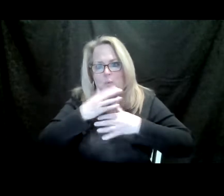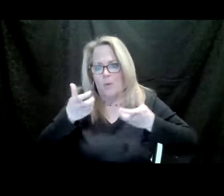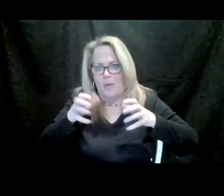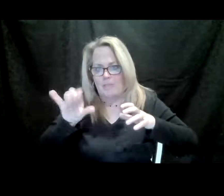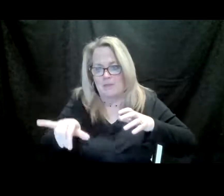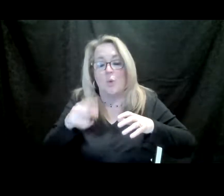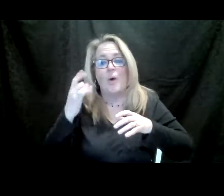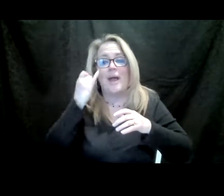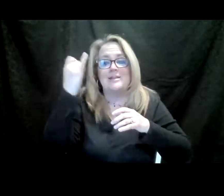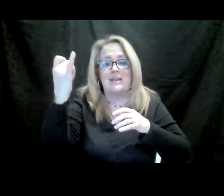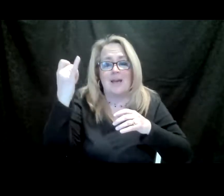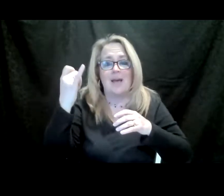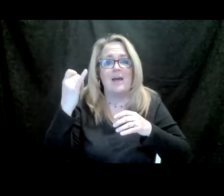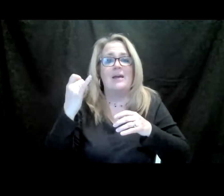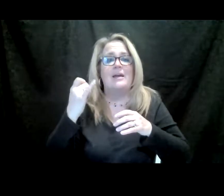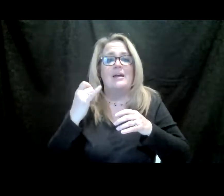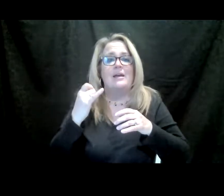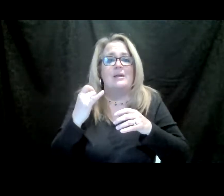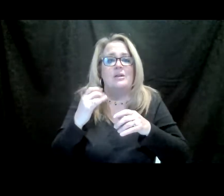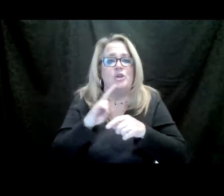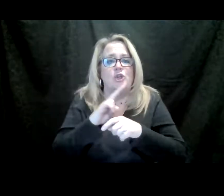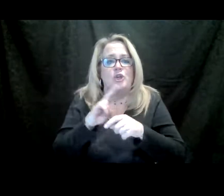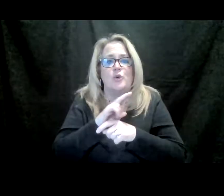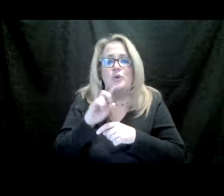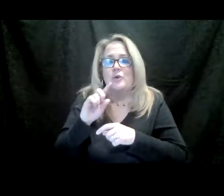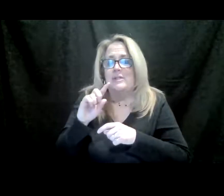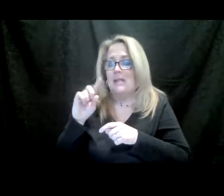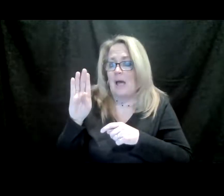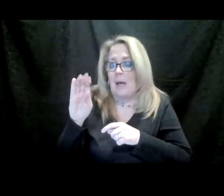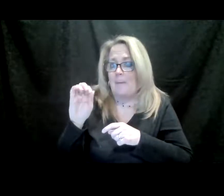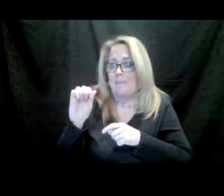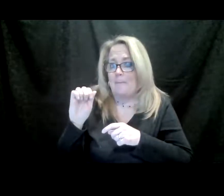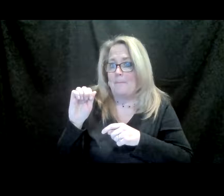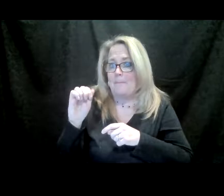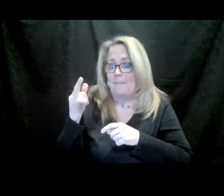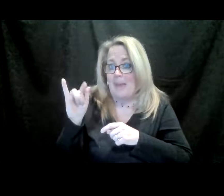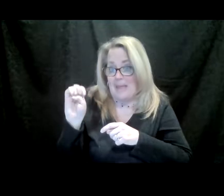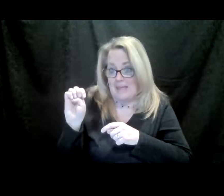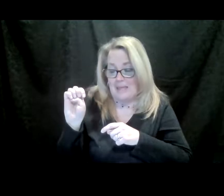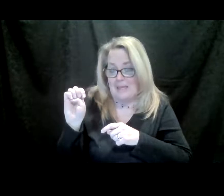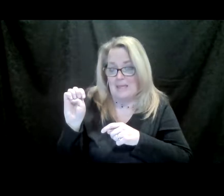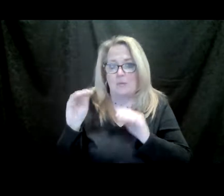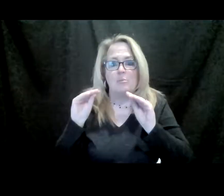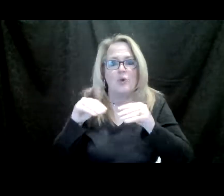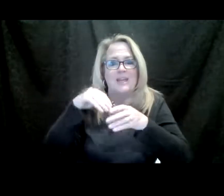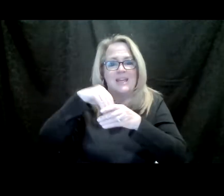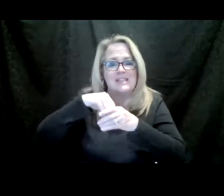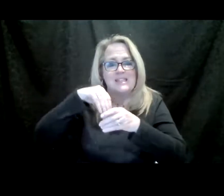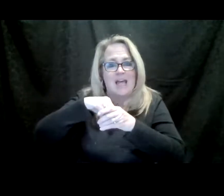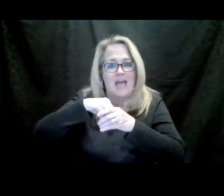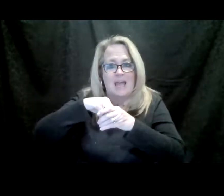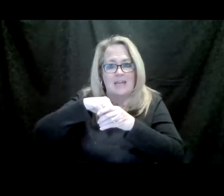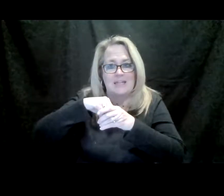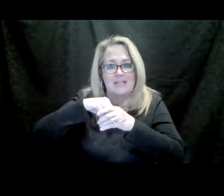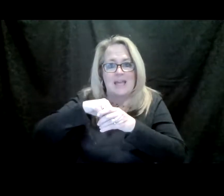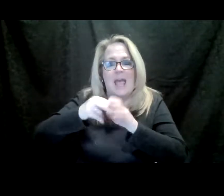idea for a lot of this is to take a Ziploc baggie and put it inside and just tape